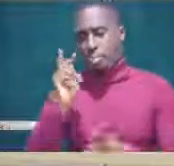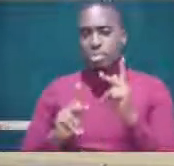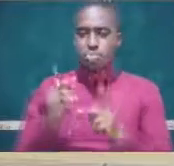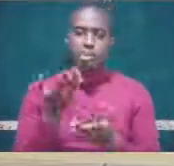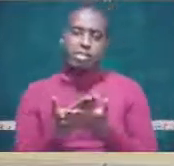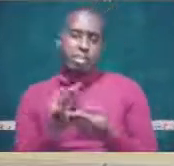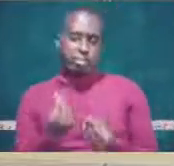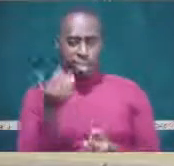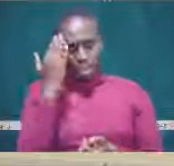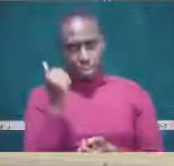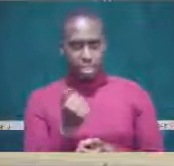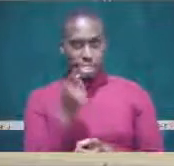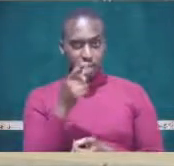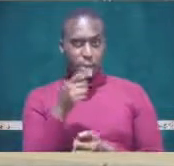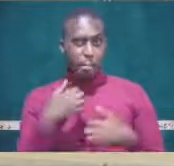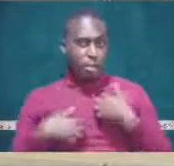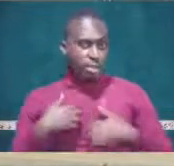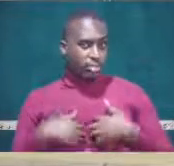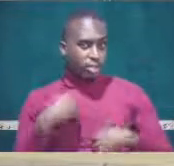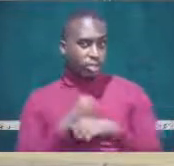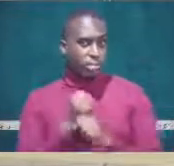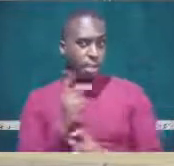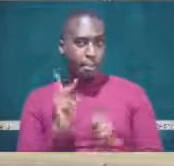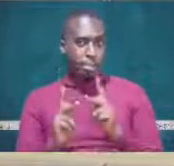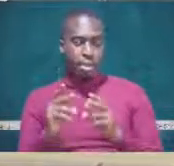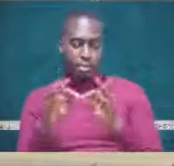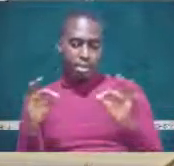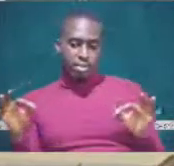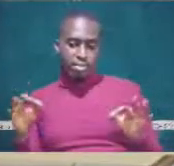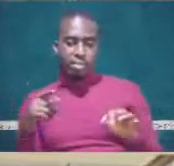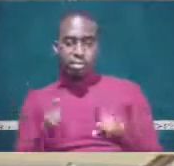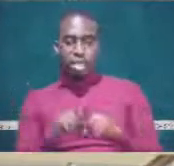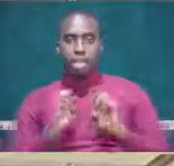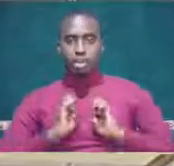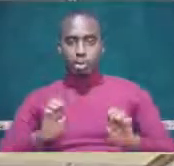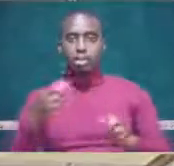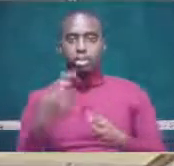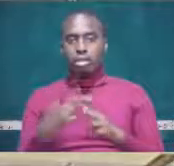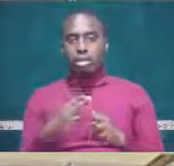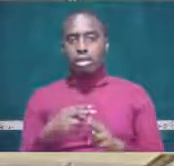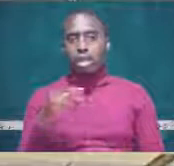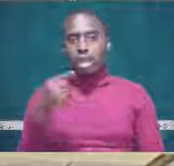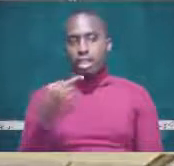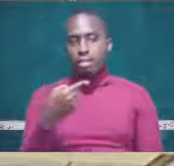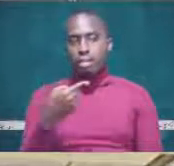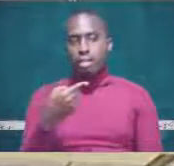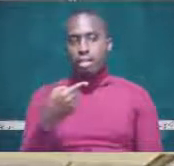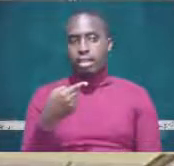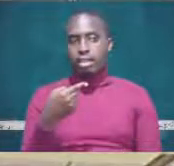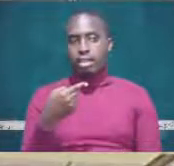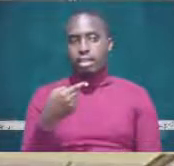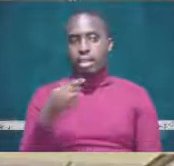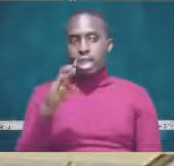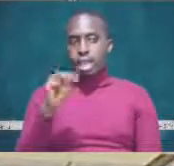for money? And those motives were phrased by an economist called J.M. Keynes.